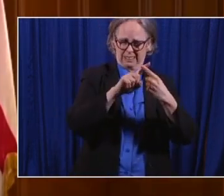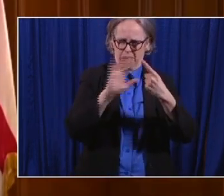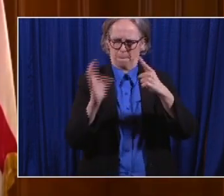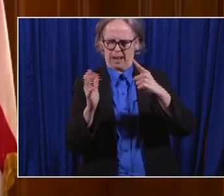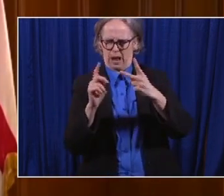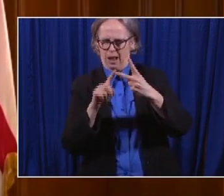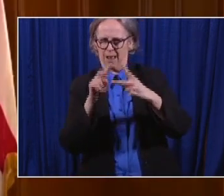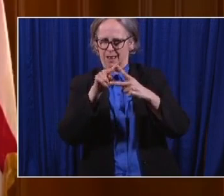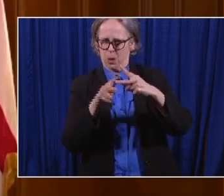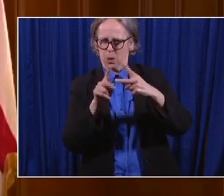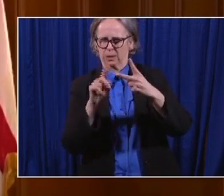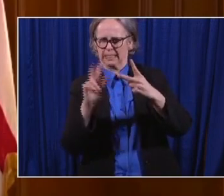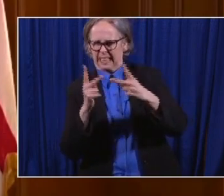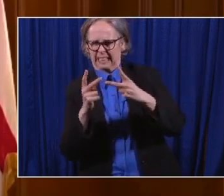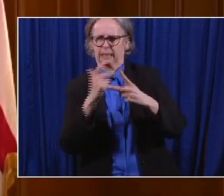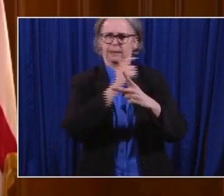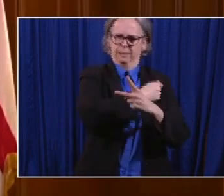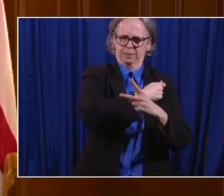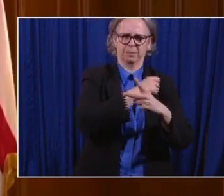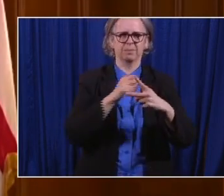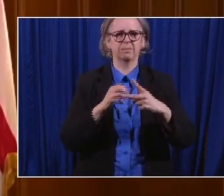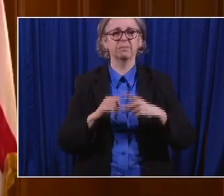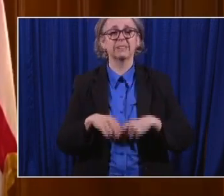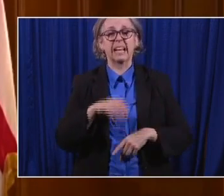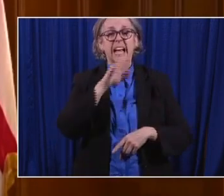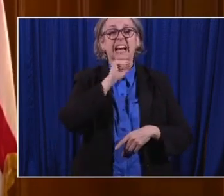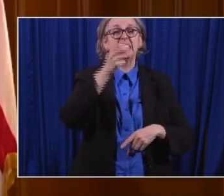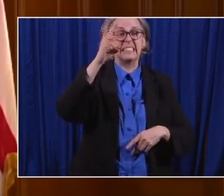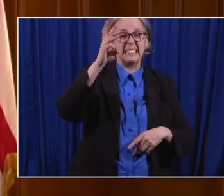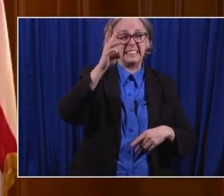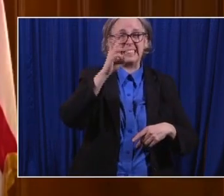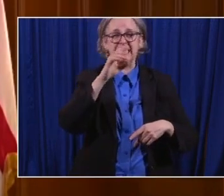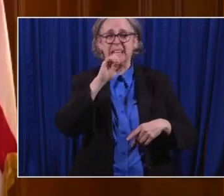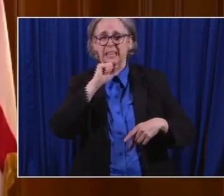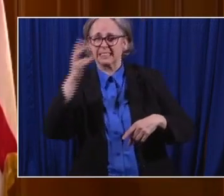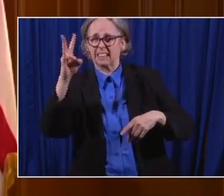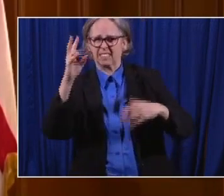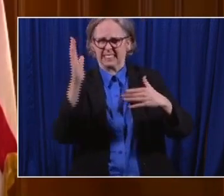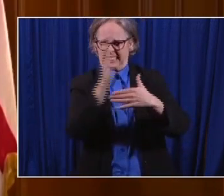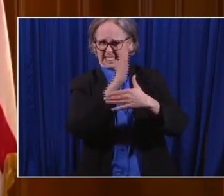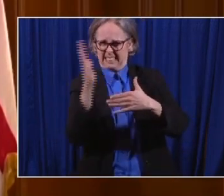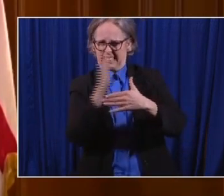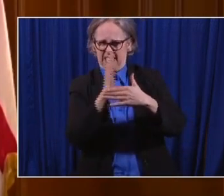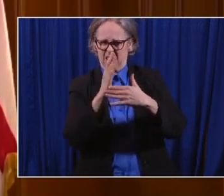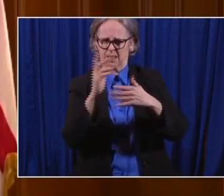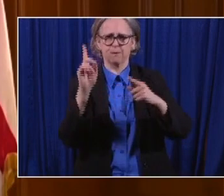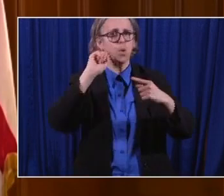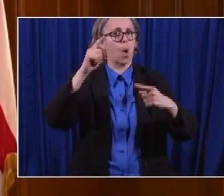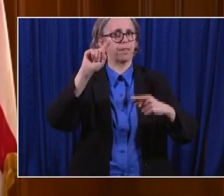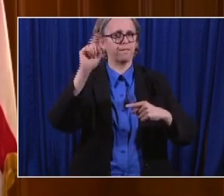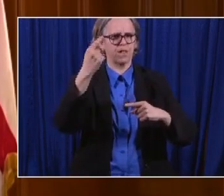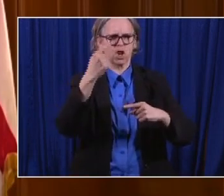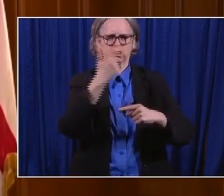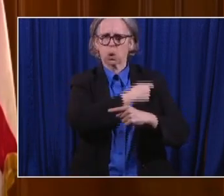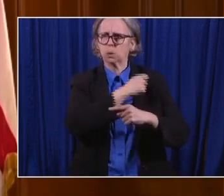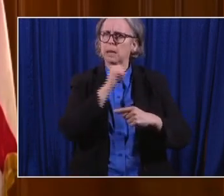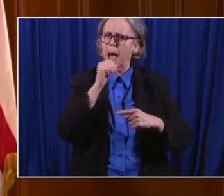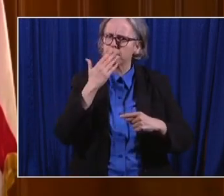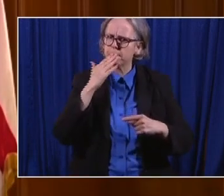for just 16 and 17-year-olds, and not bad. Almost a fifth of all of